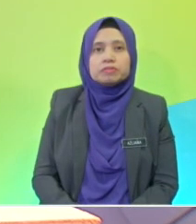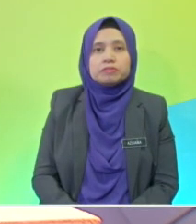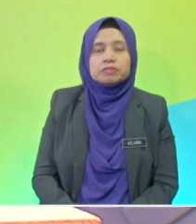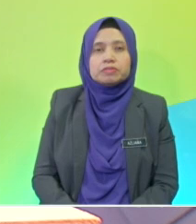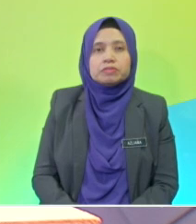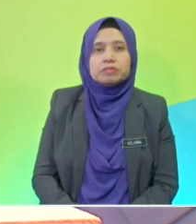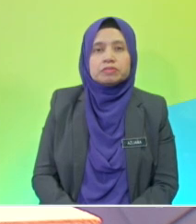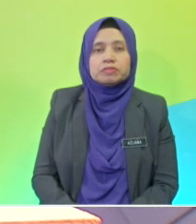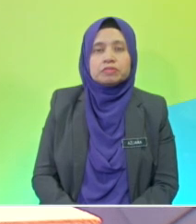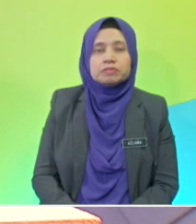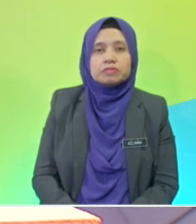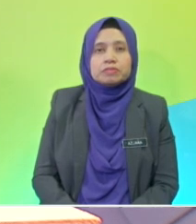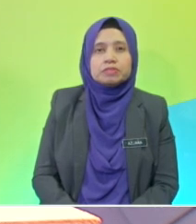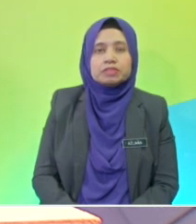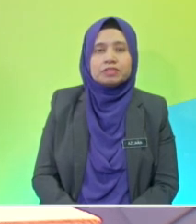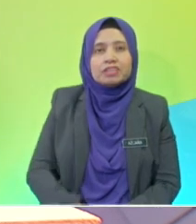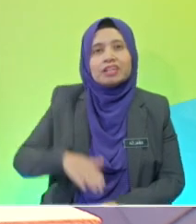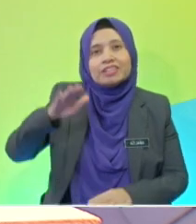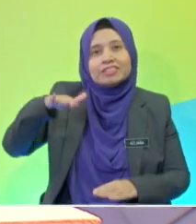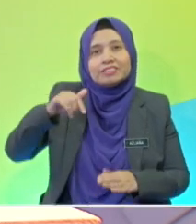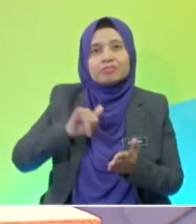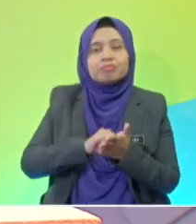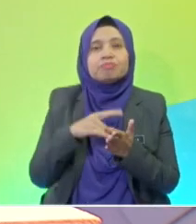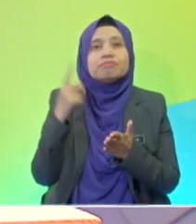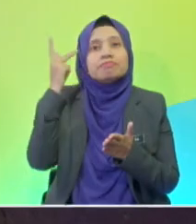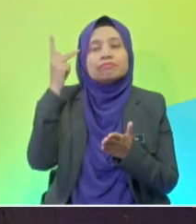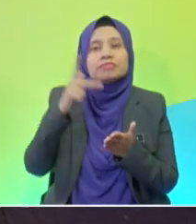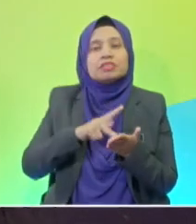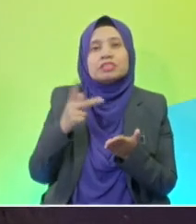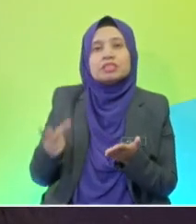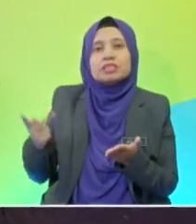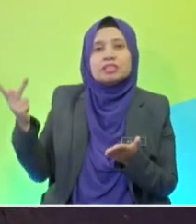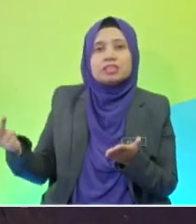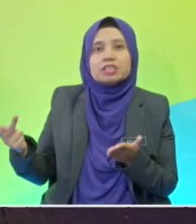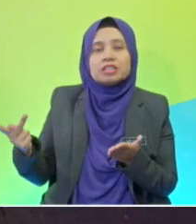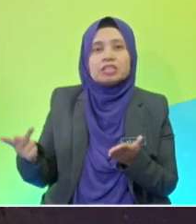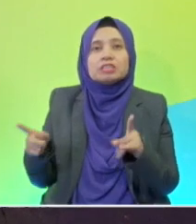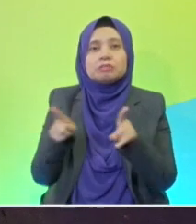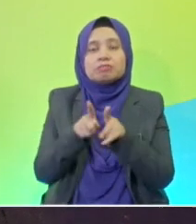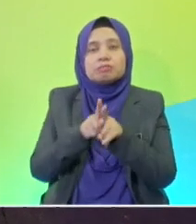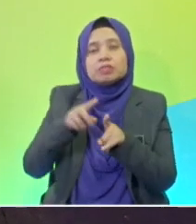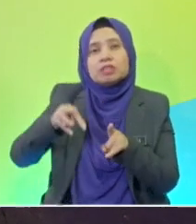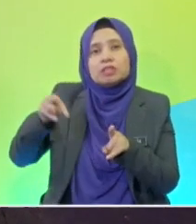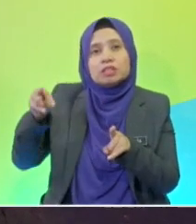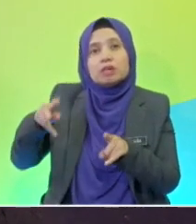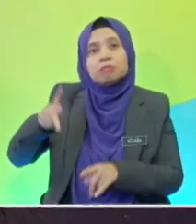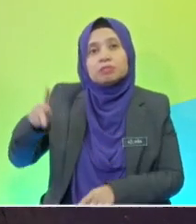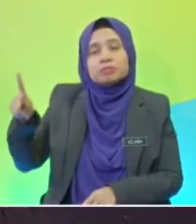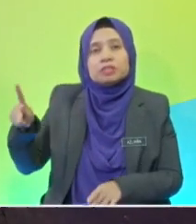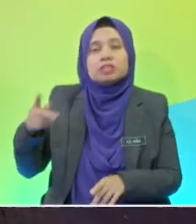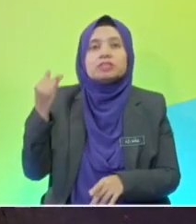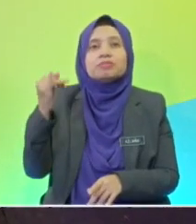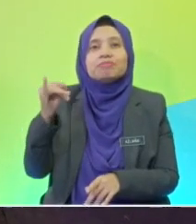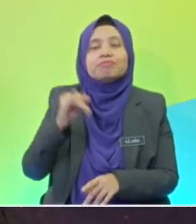Would you like to introduce Okay. the pupils first, teacher? Yeah. Okay, the pupils with me today are. I don't see them. Okay, all